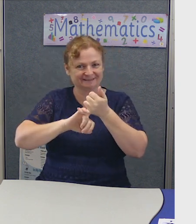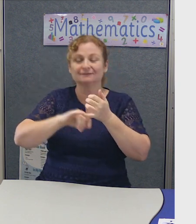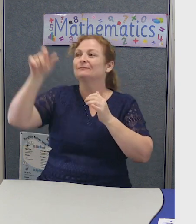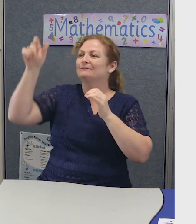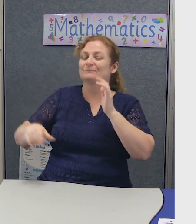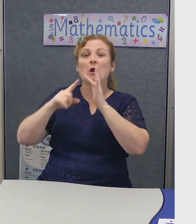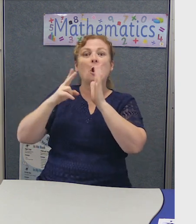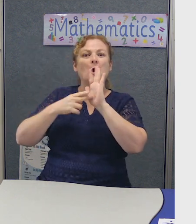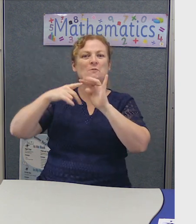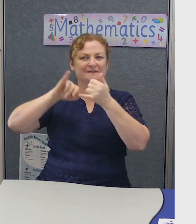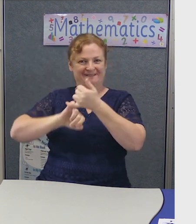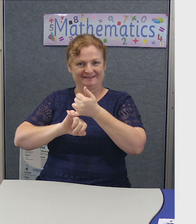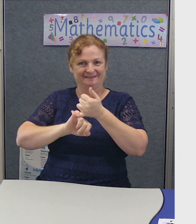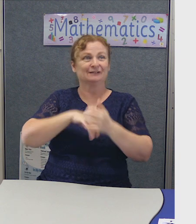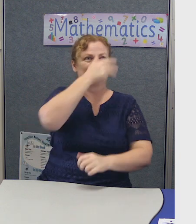value positions.